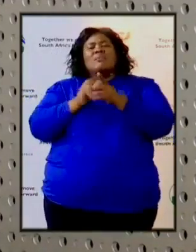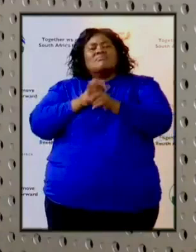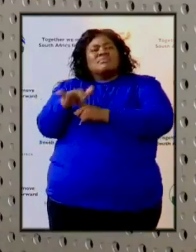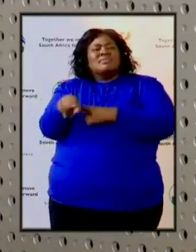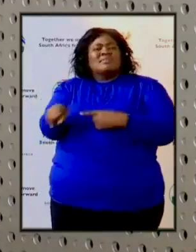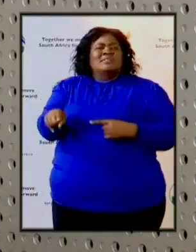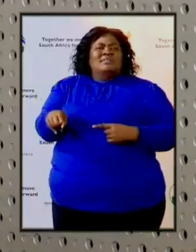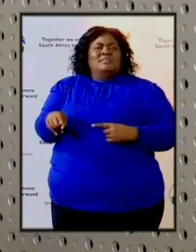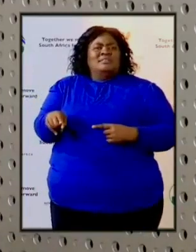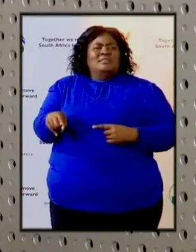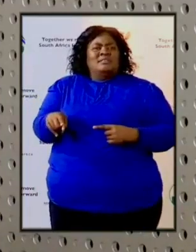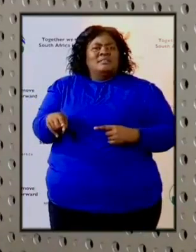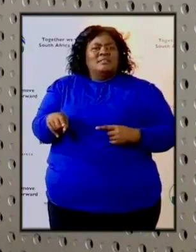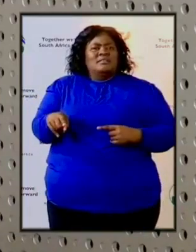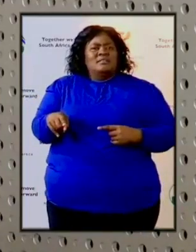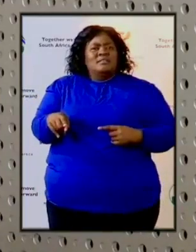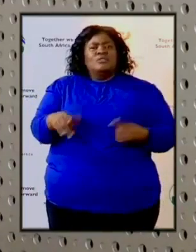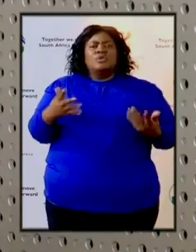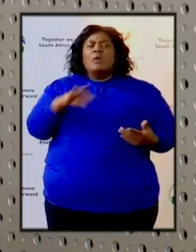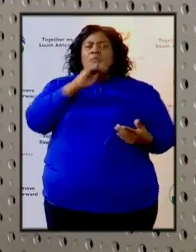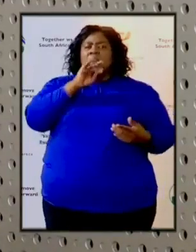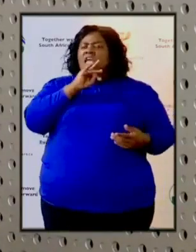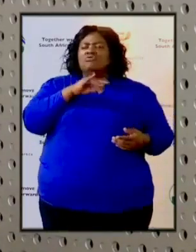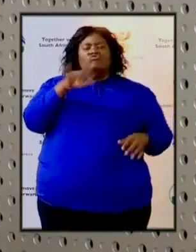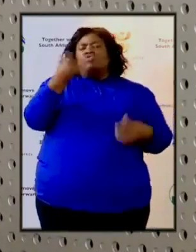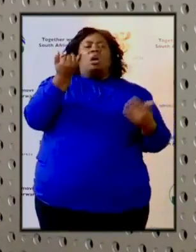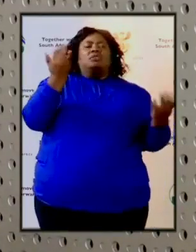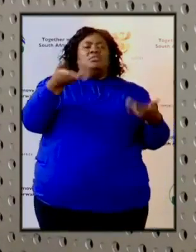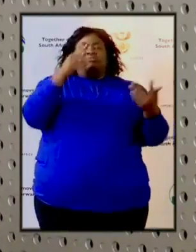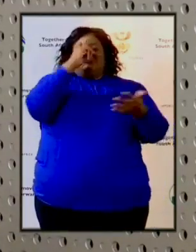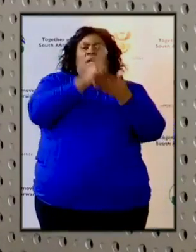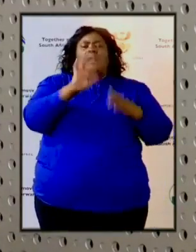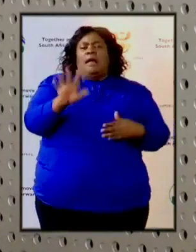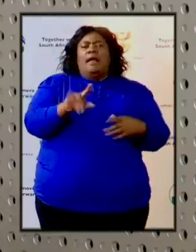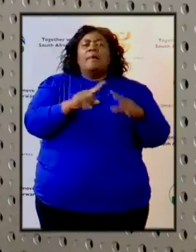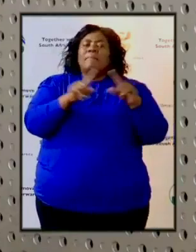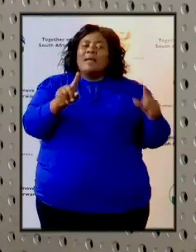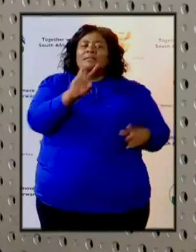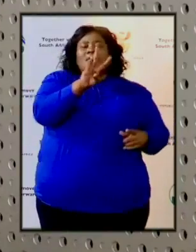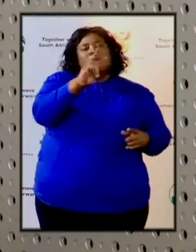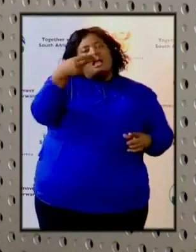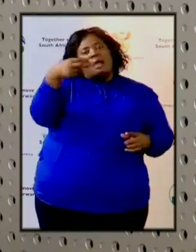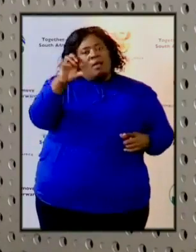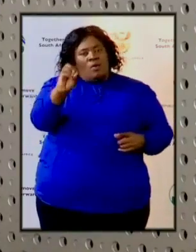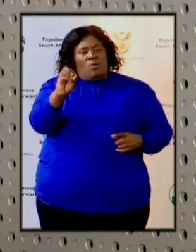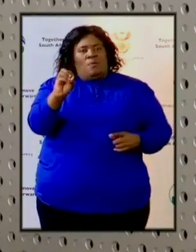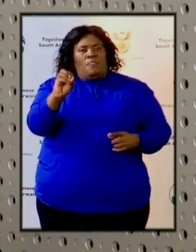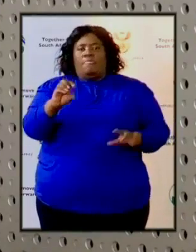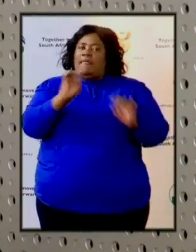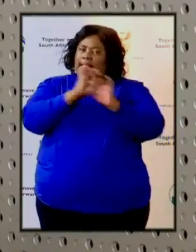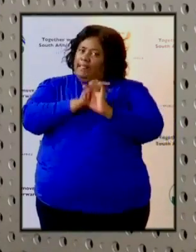an insinuation. The World Health Organization has very